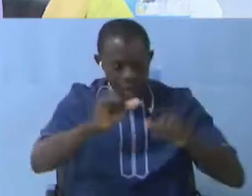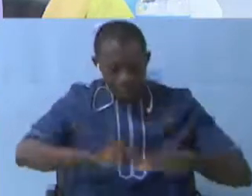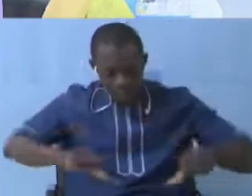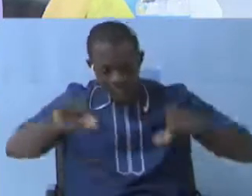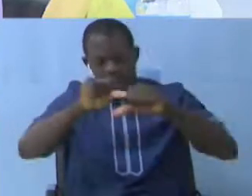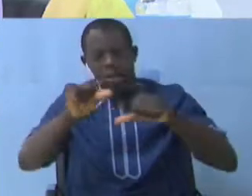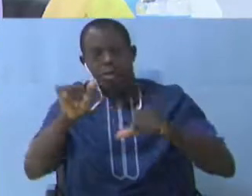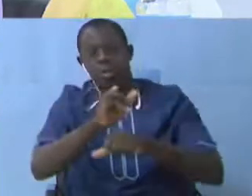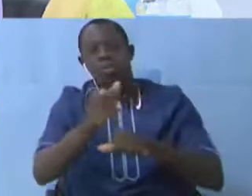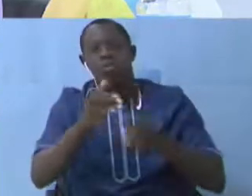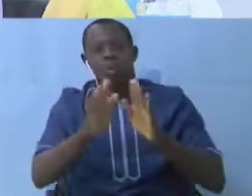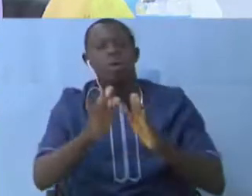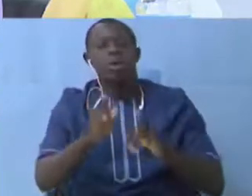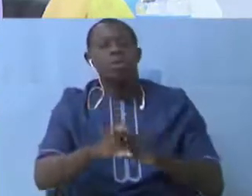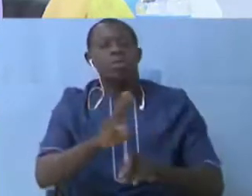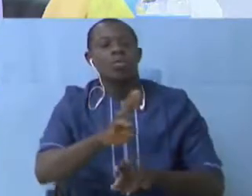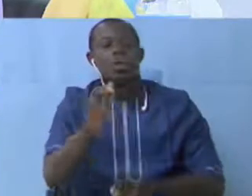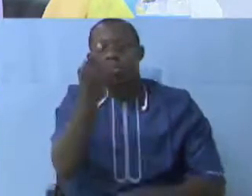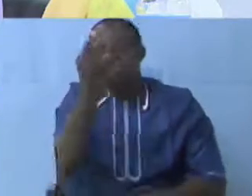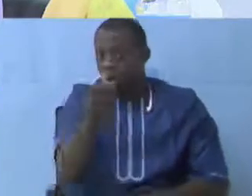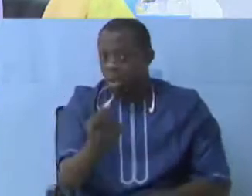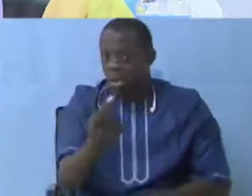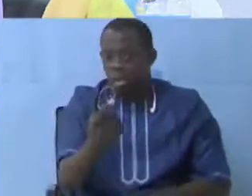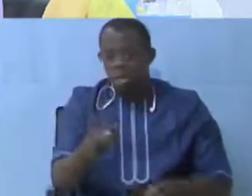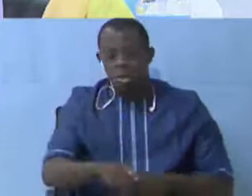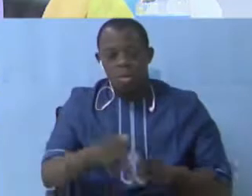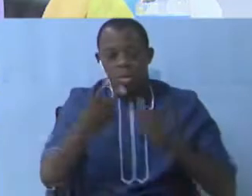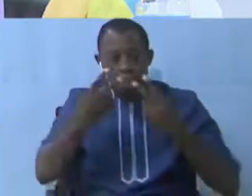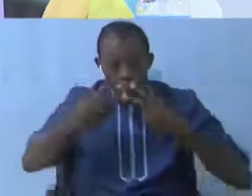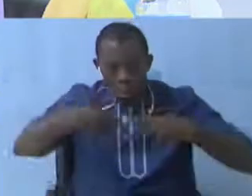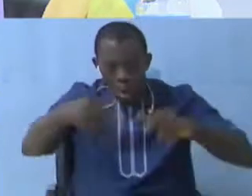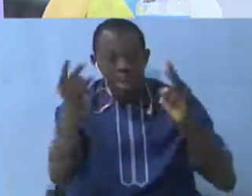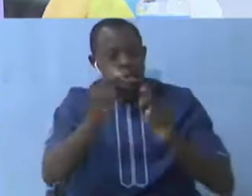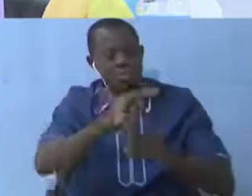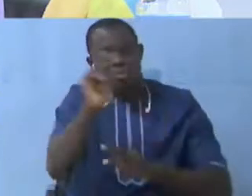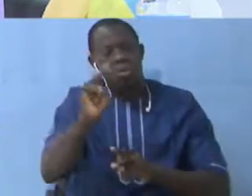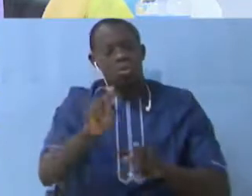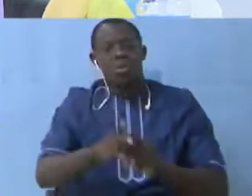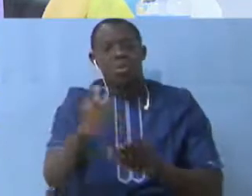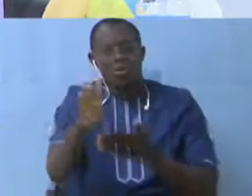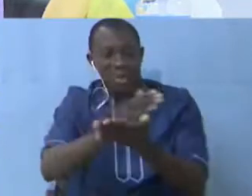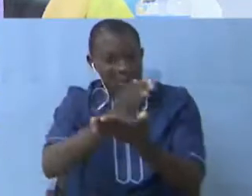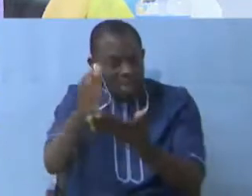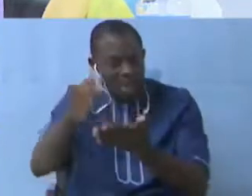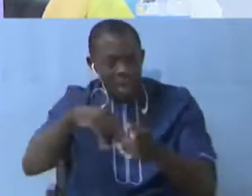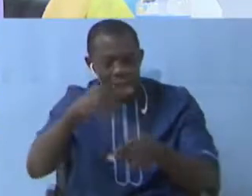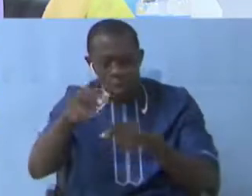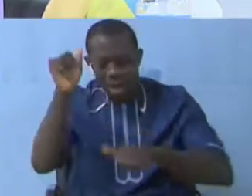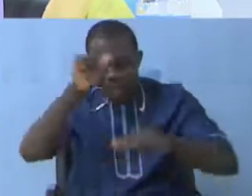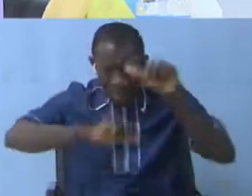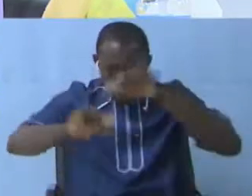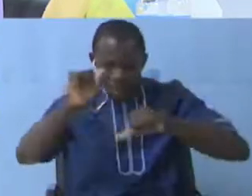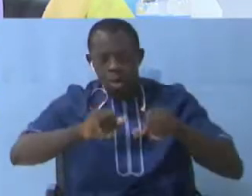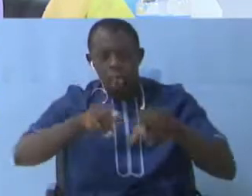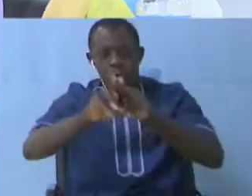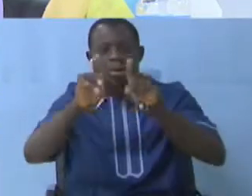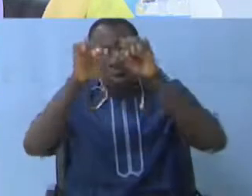19 Not only we will publish them, but also we will share our analysis too with government. There